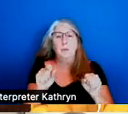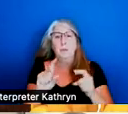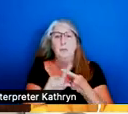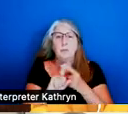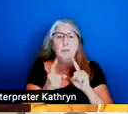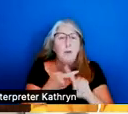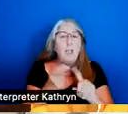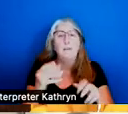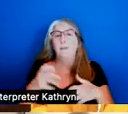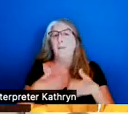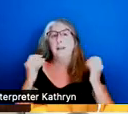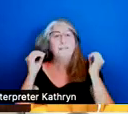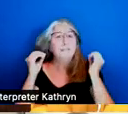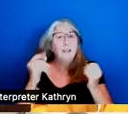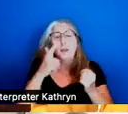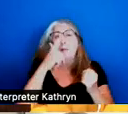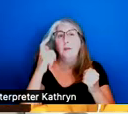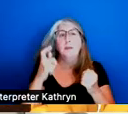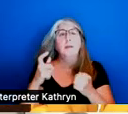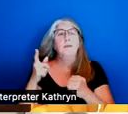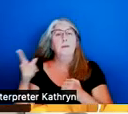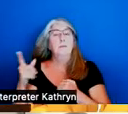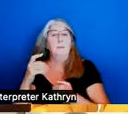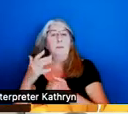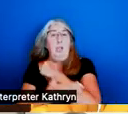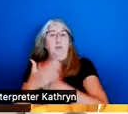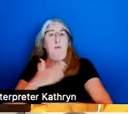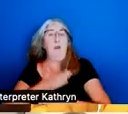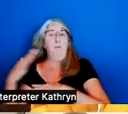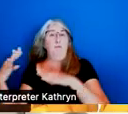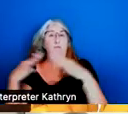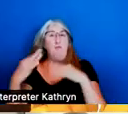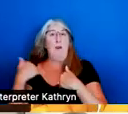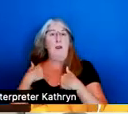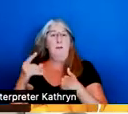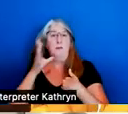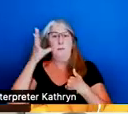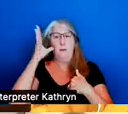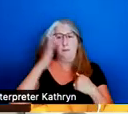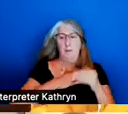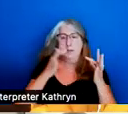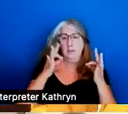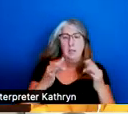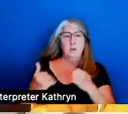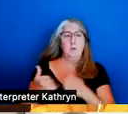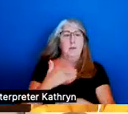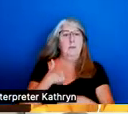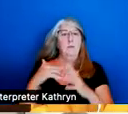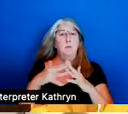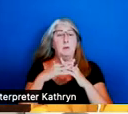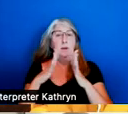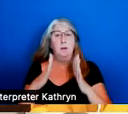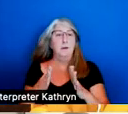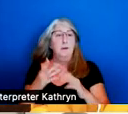would be no violence, because I escaped from a war from my country. My parents decided to send me to America because it